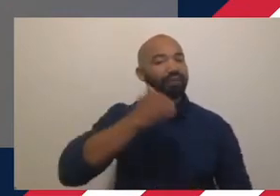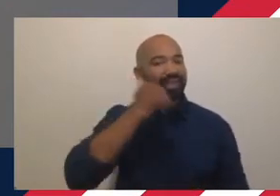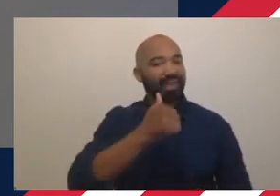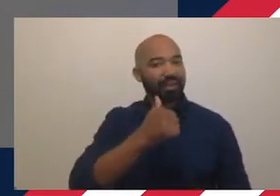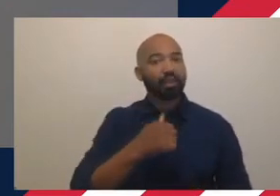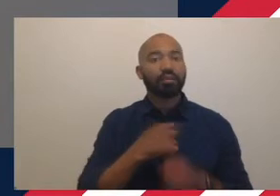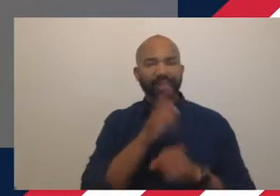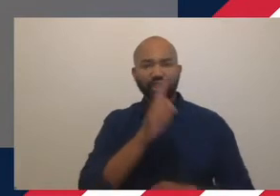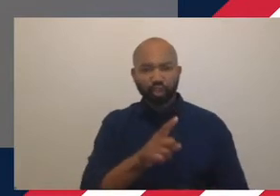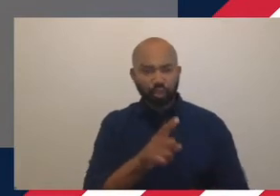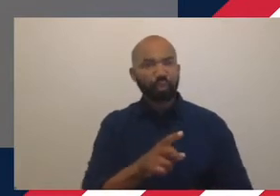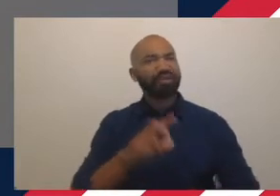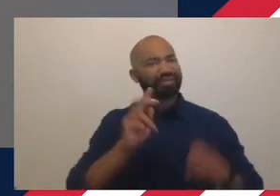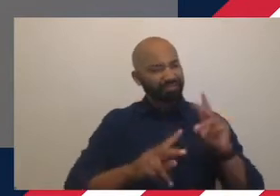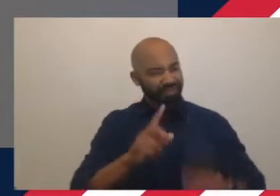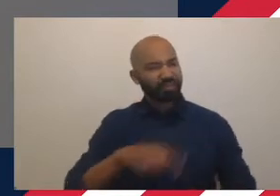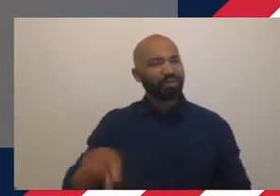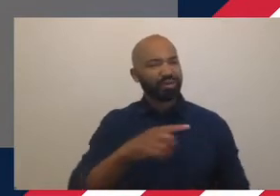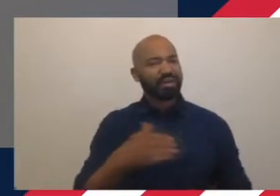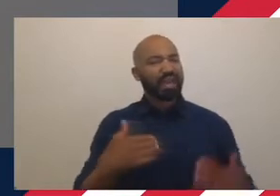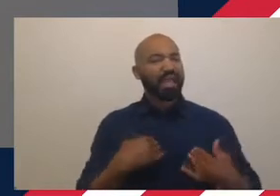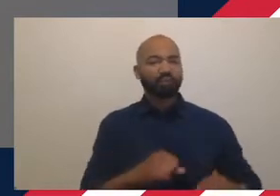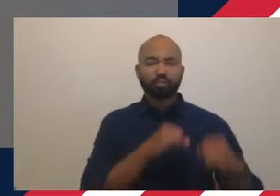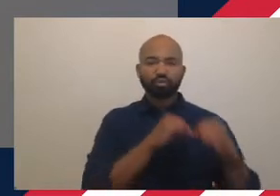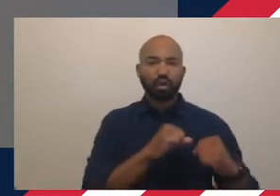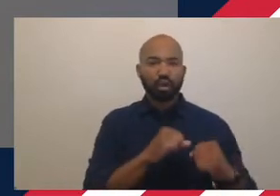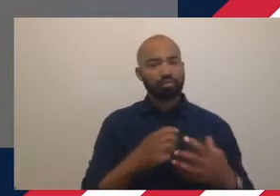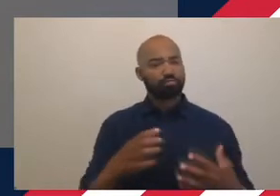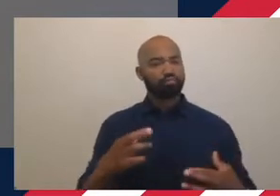and secure retirement that they have earned.